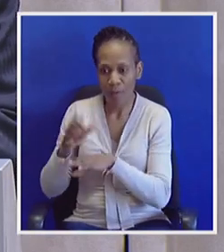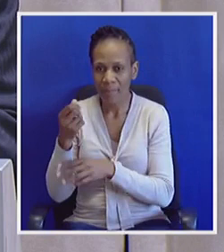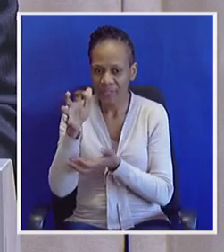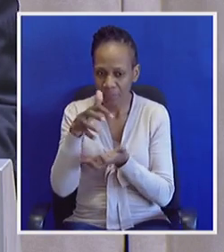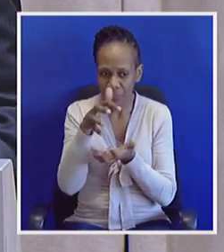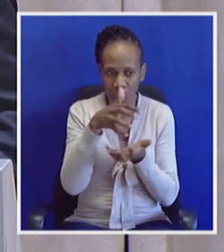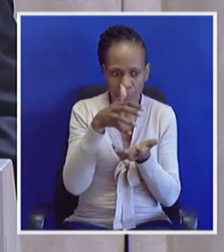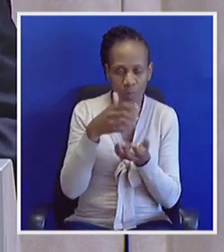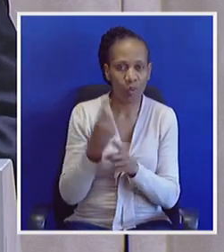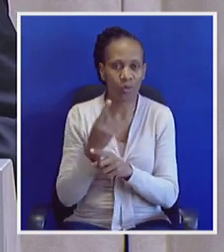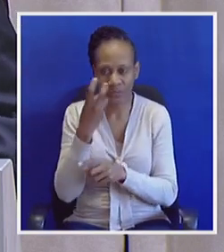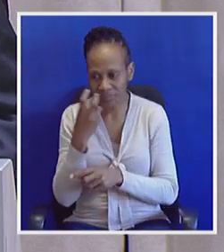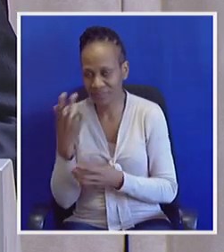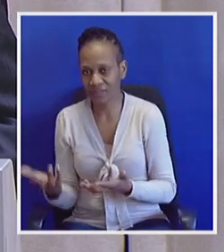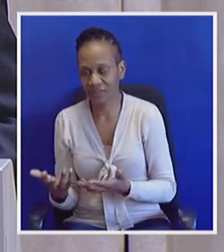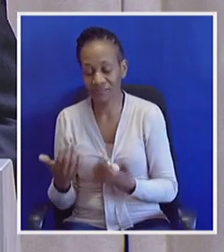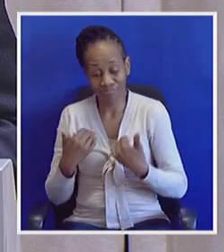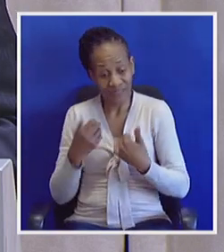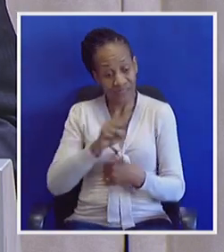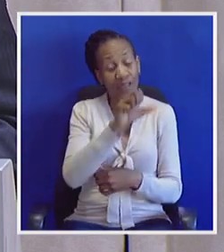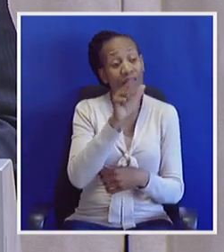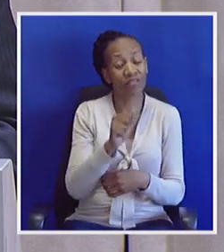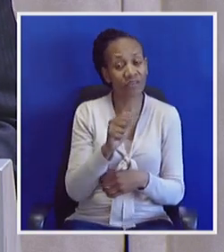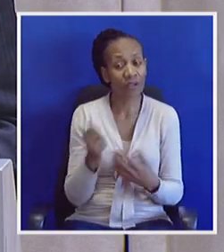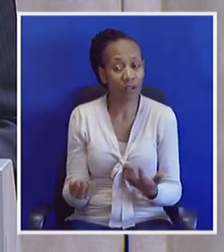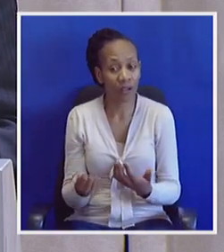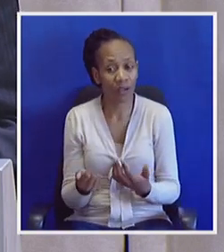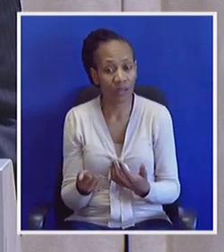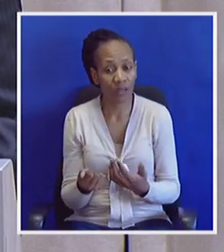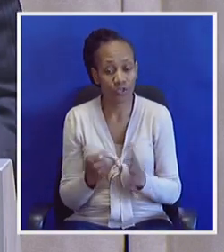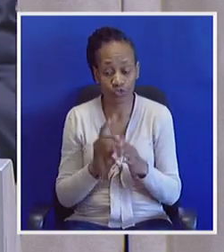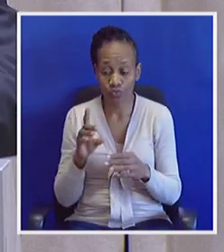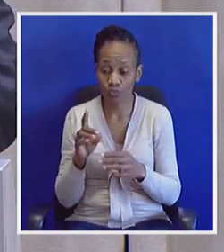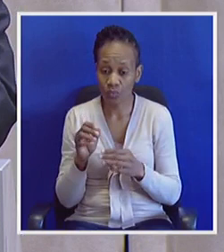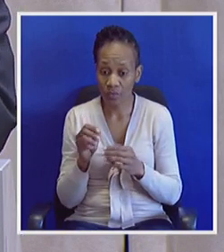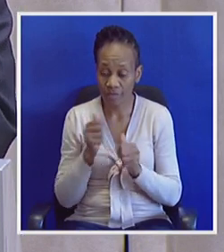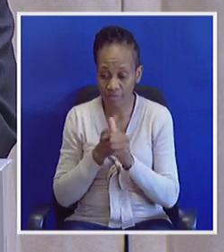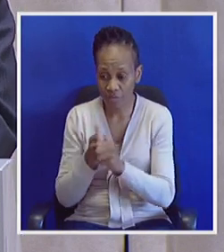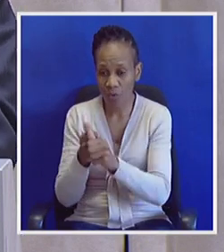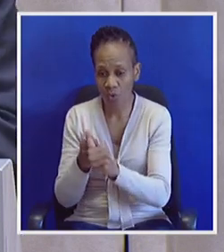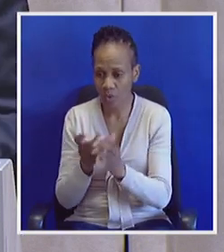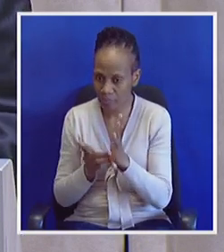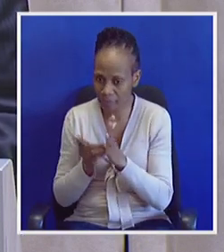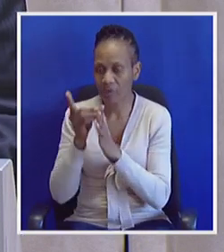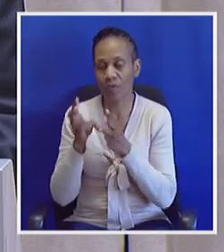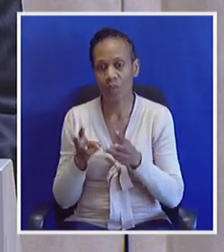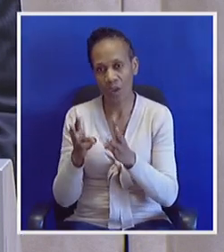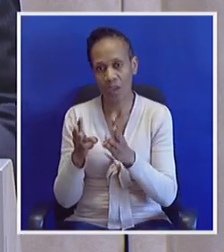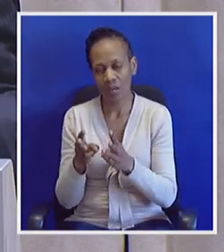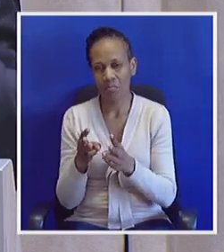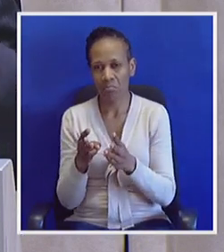we have chosen to chart a developmental path, which is in many ways slightly different